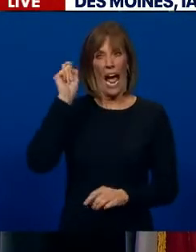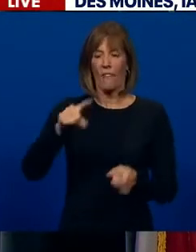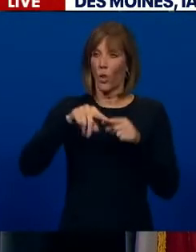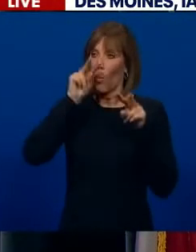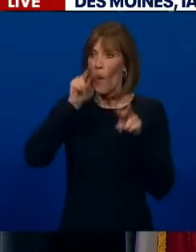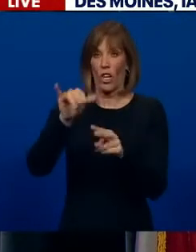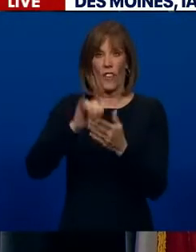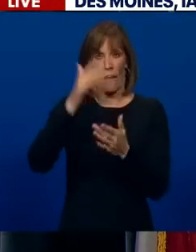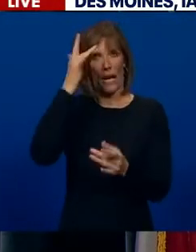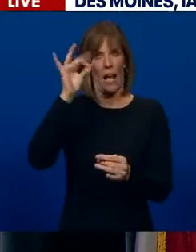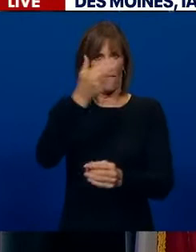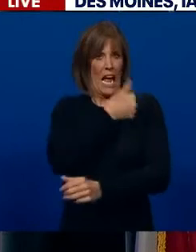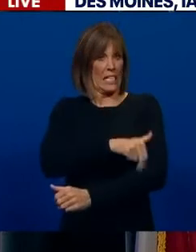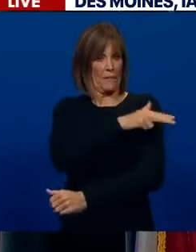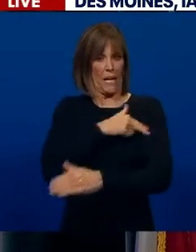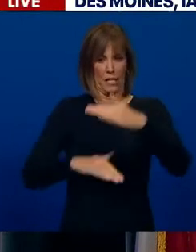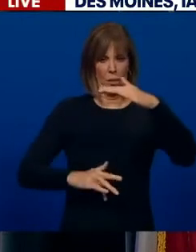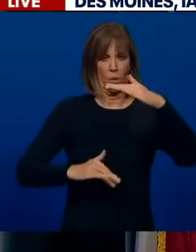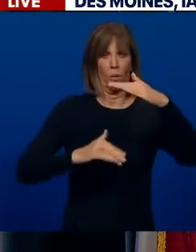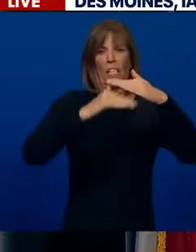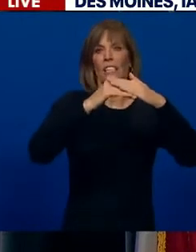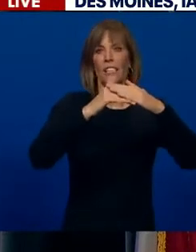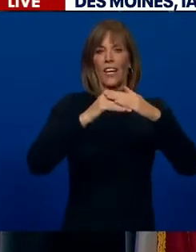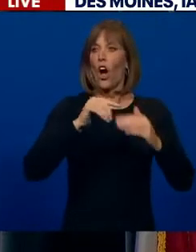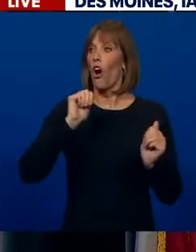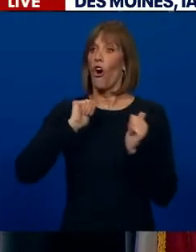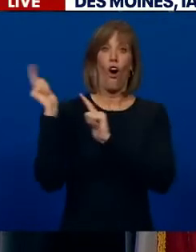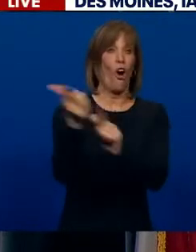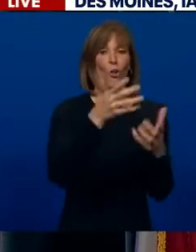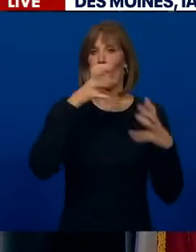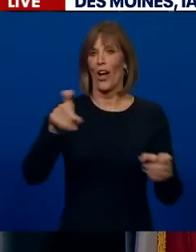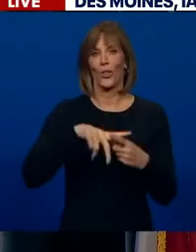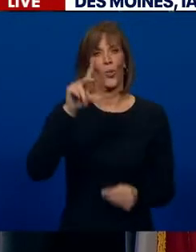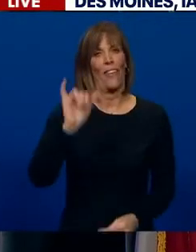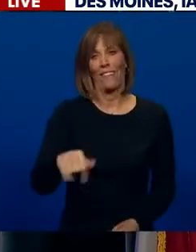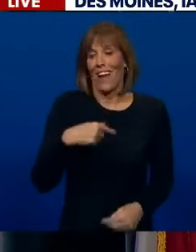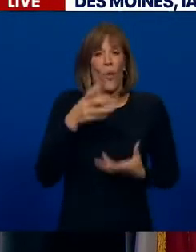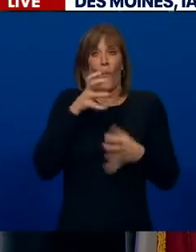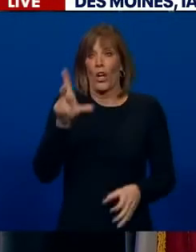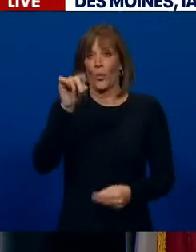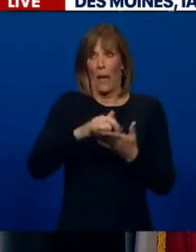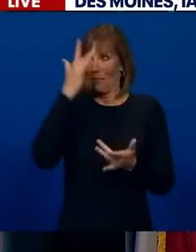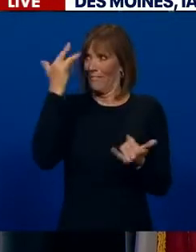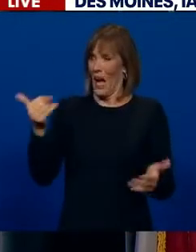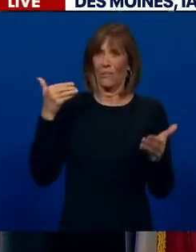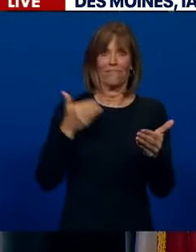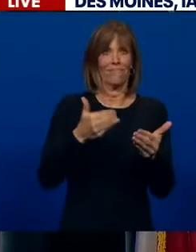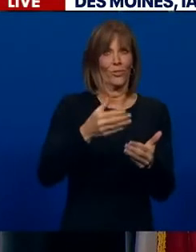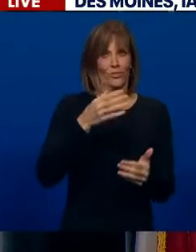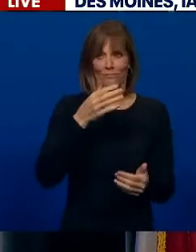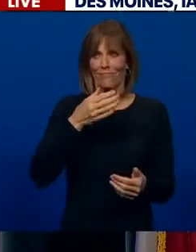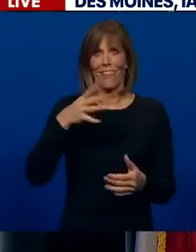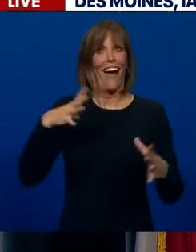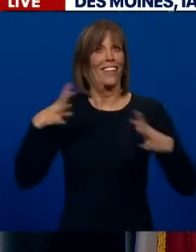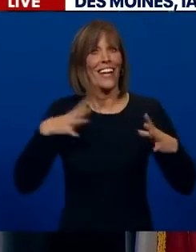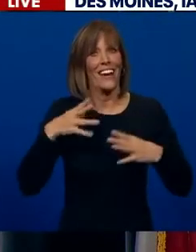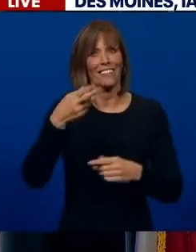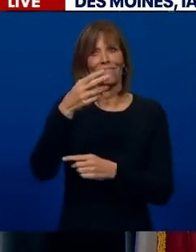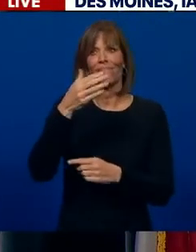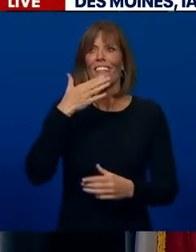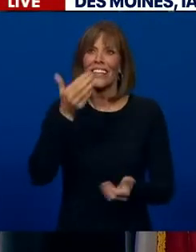capacity. No one wants to do this. I don't want to do this, especially as we're coming into a holiday season that is